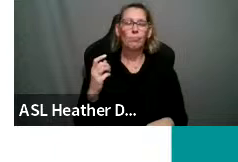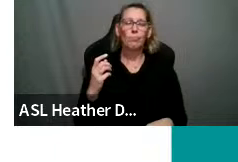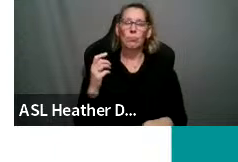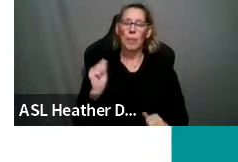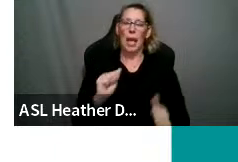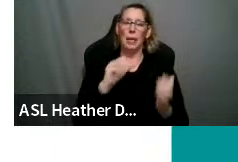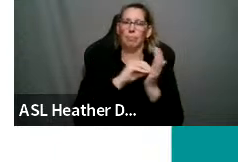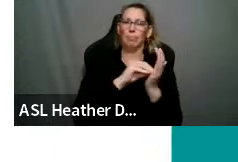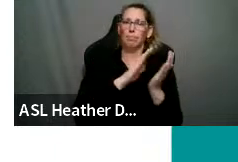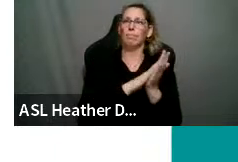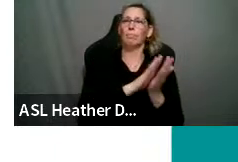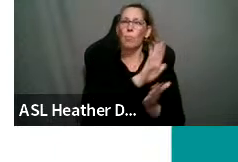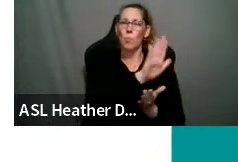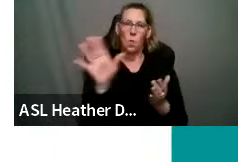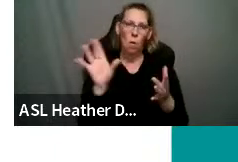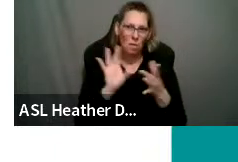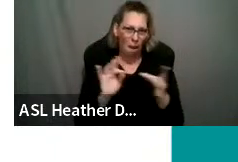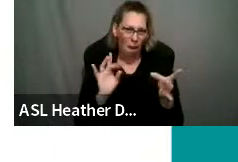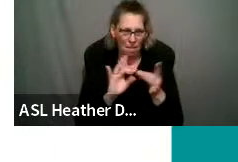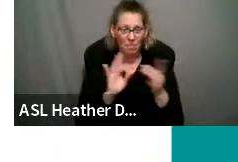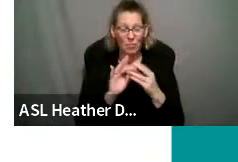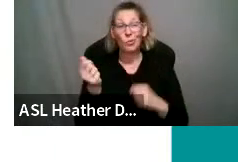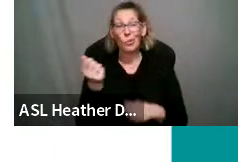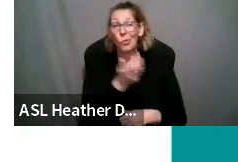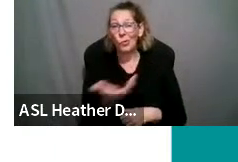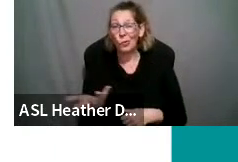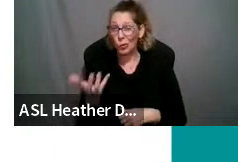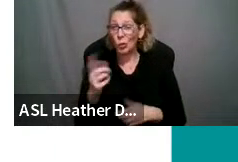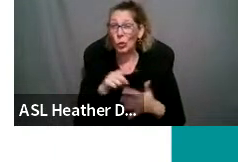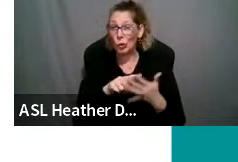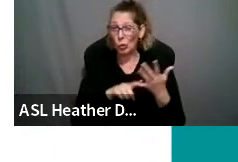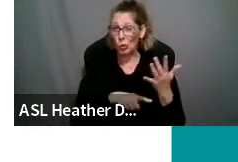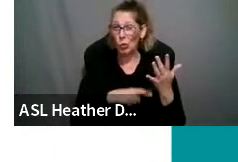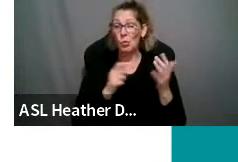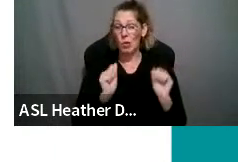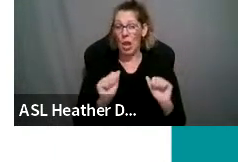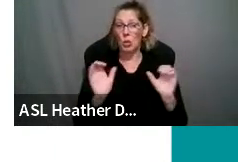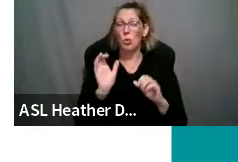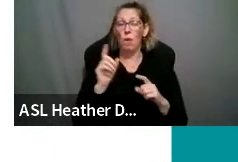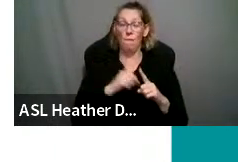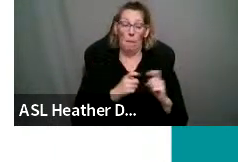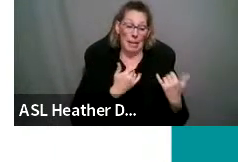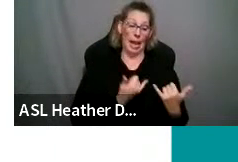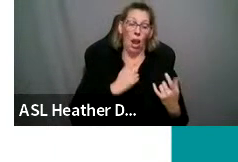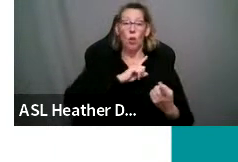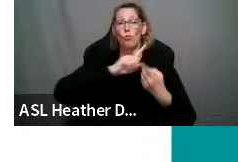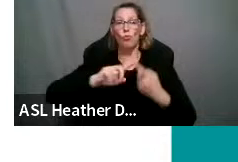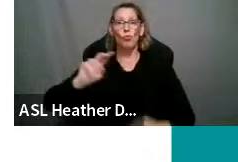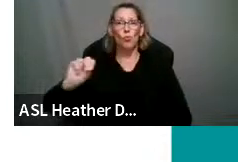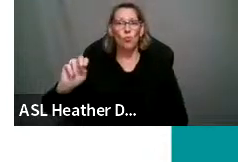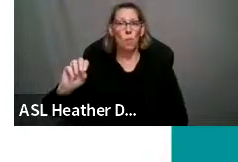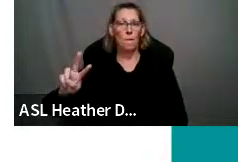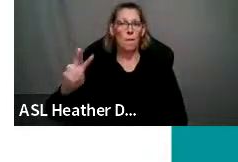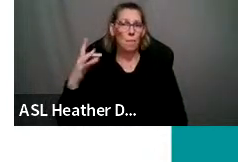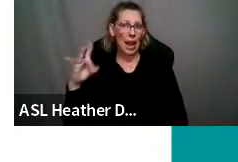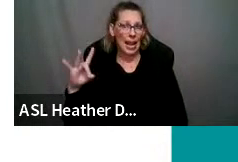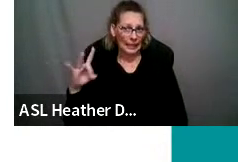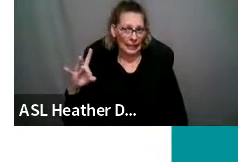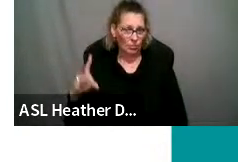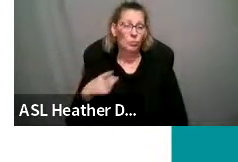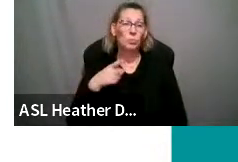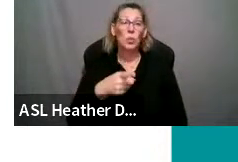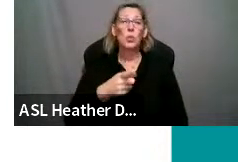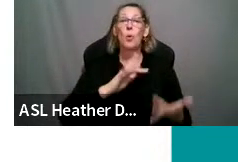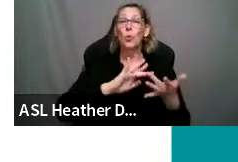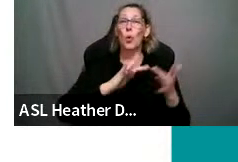comments as part of this process. So there's a few ways that you can do that now until November 18th. So you can use the web form,